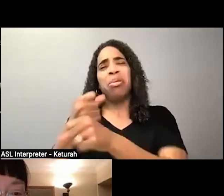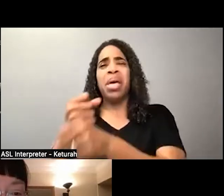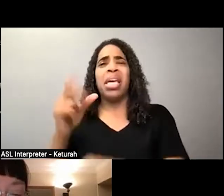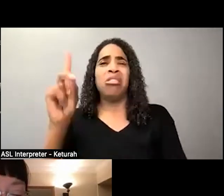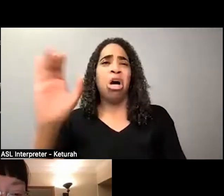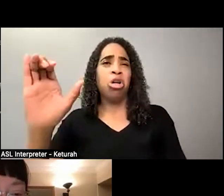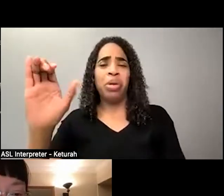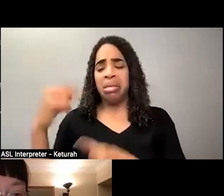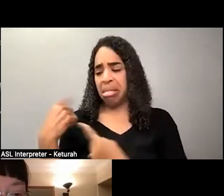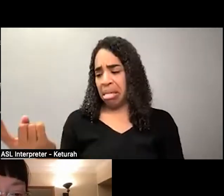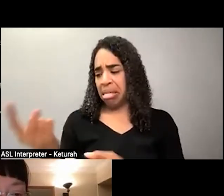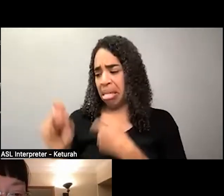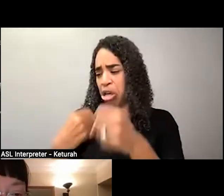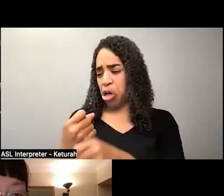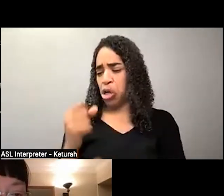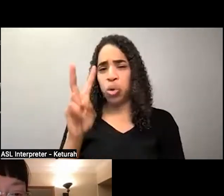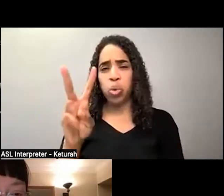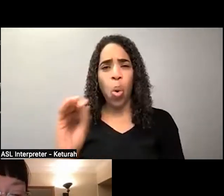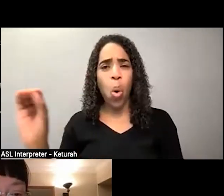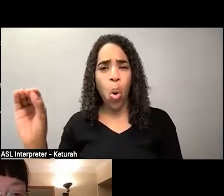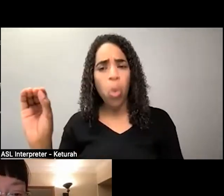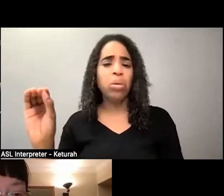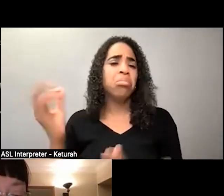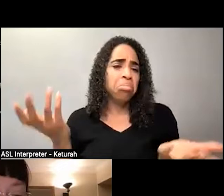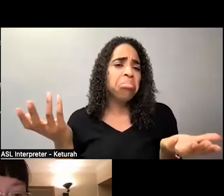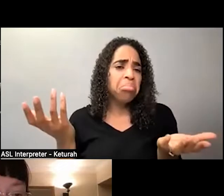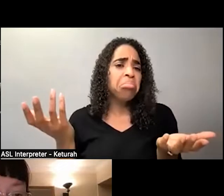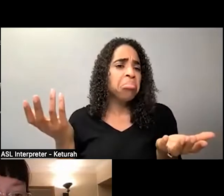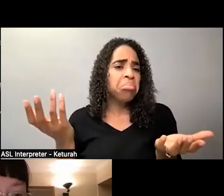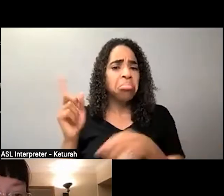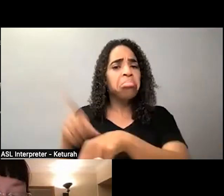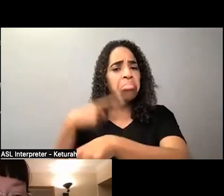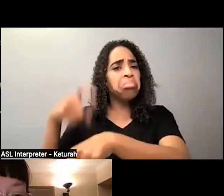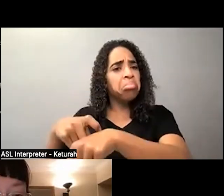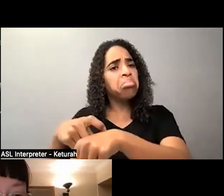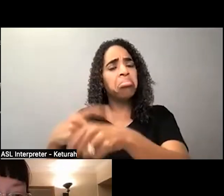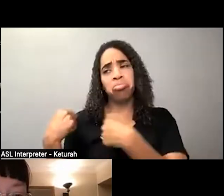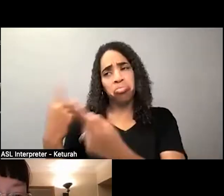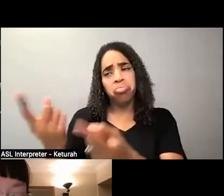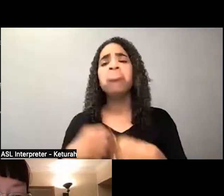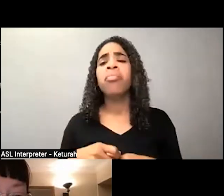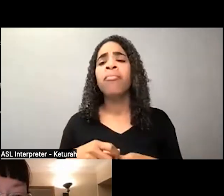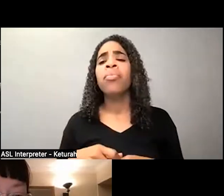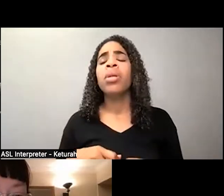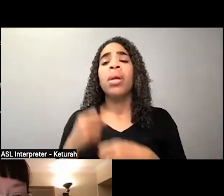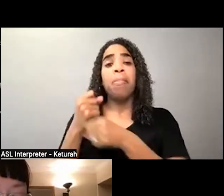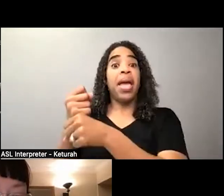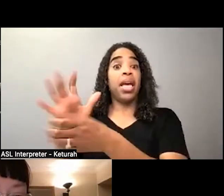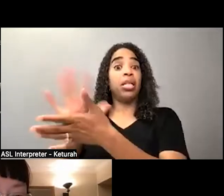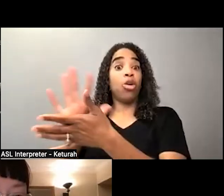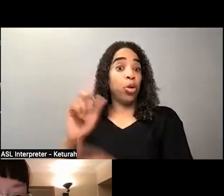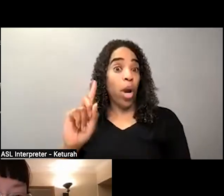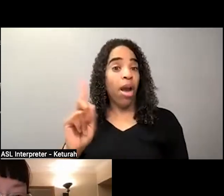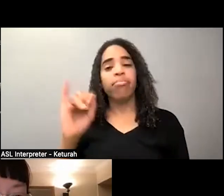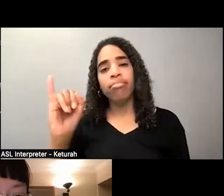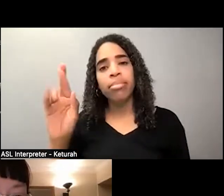since 2000, so most of my adult life I've been making documentaries in Iran, where you can't